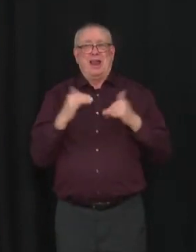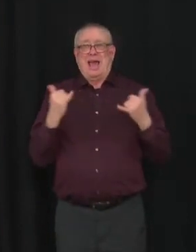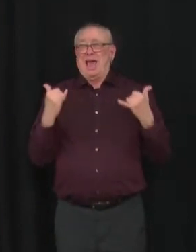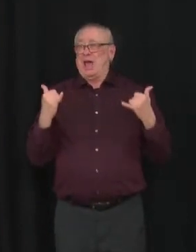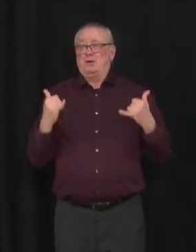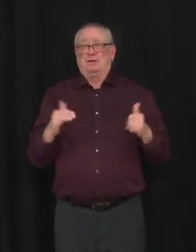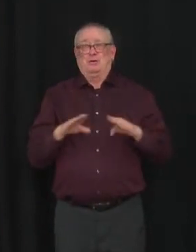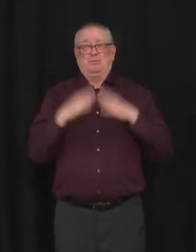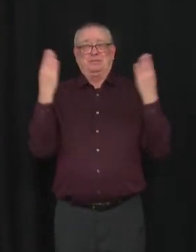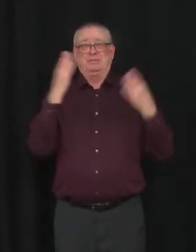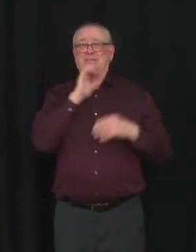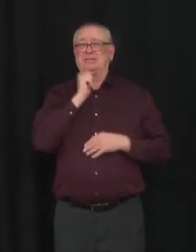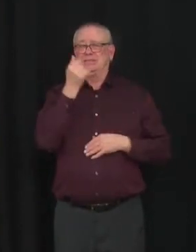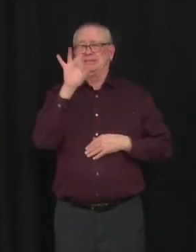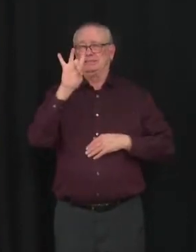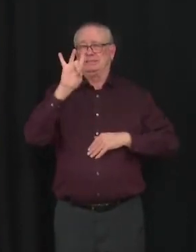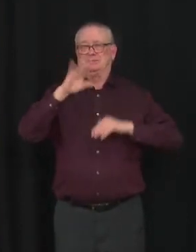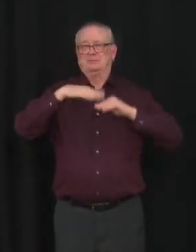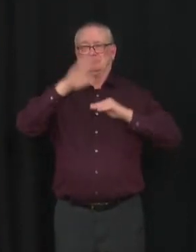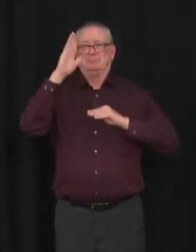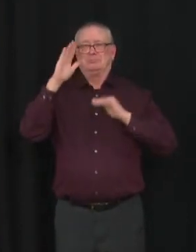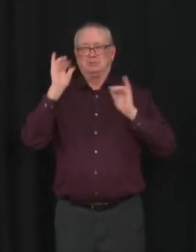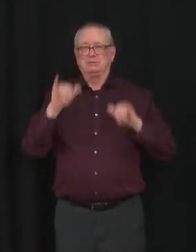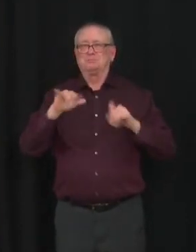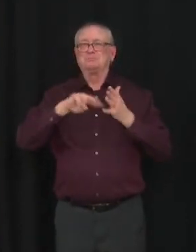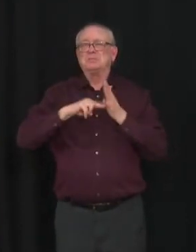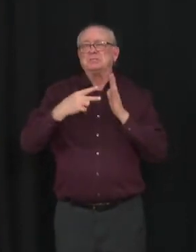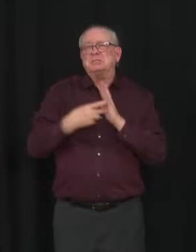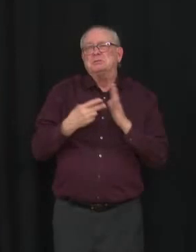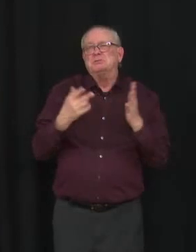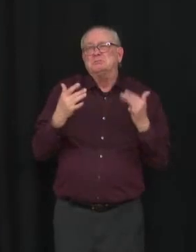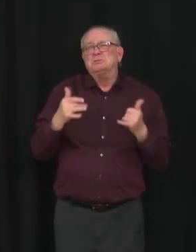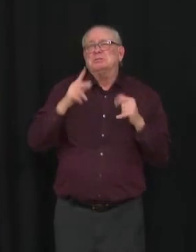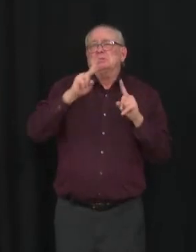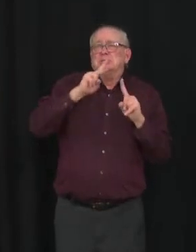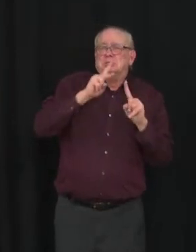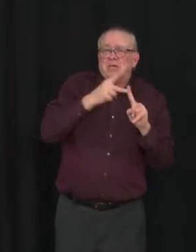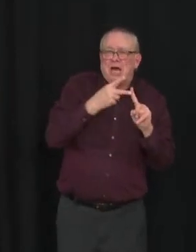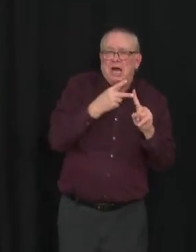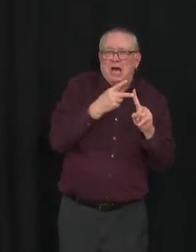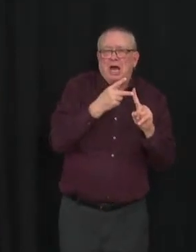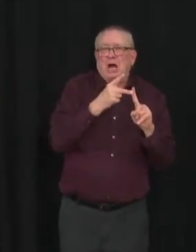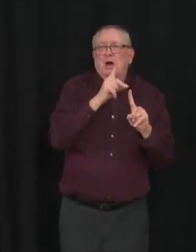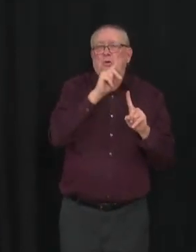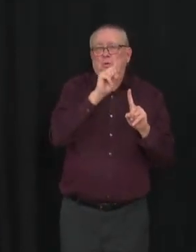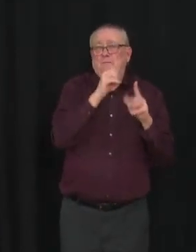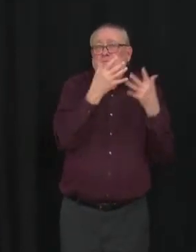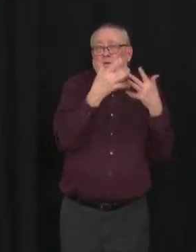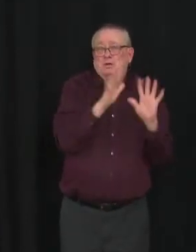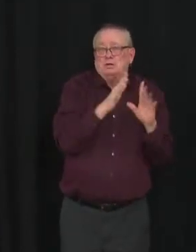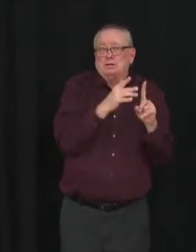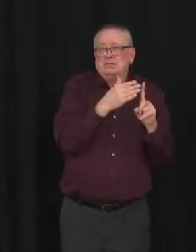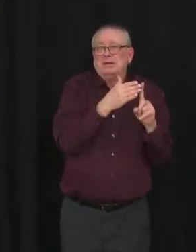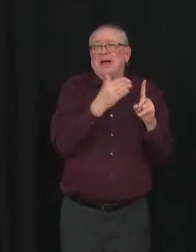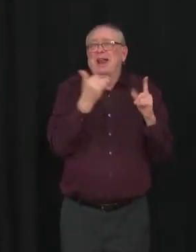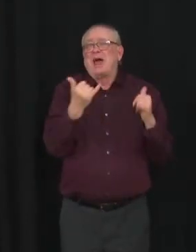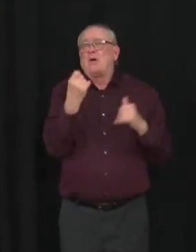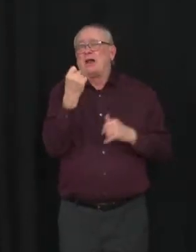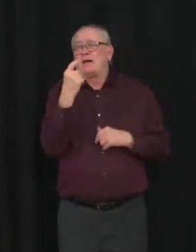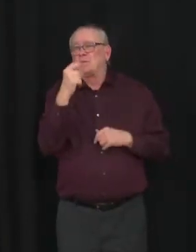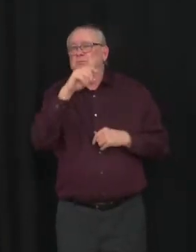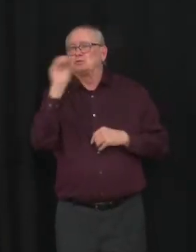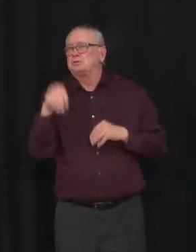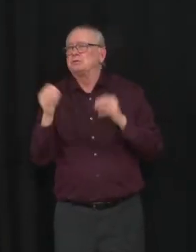but 11% of those who've received second doses are eligible, have had a second dose 5 months or more before now.